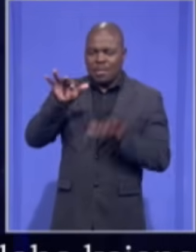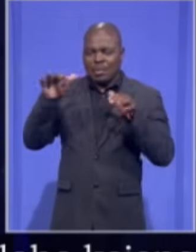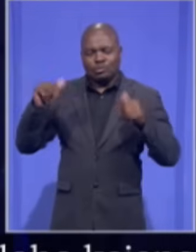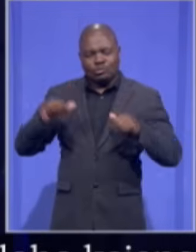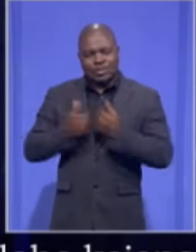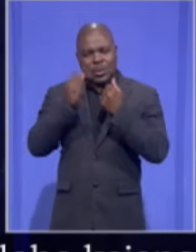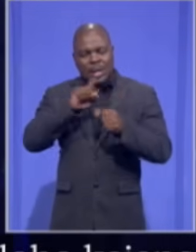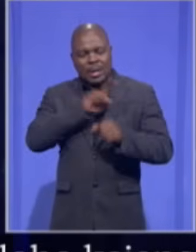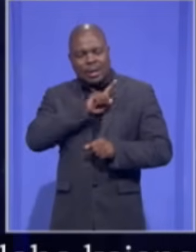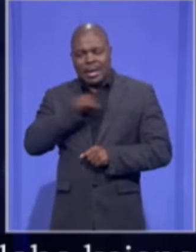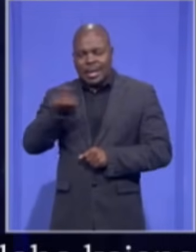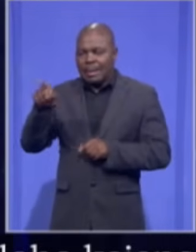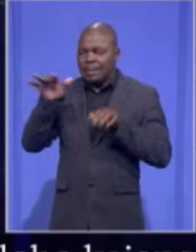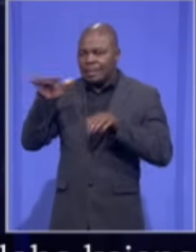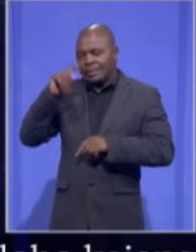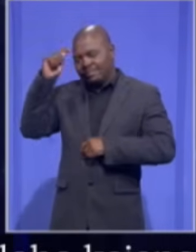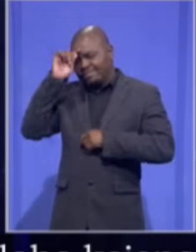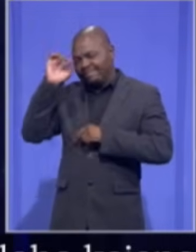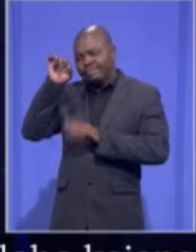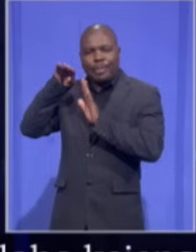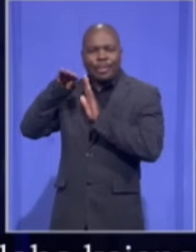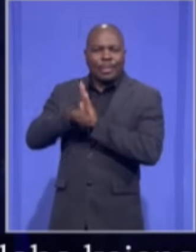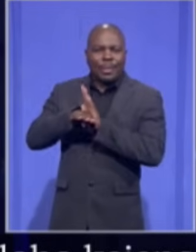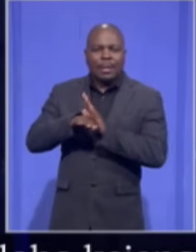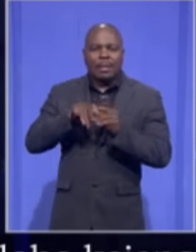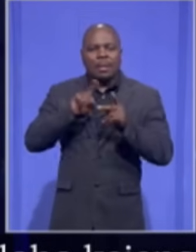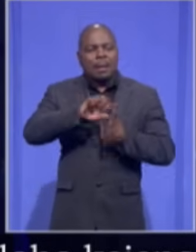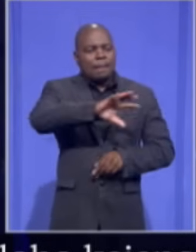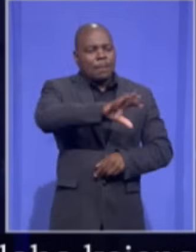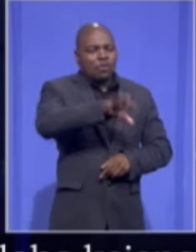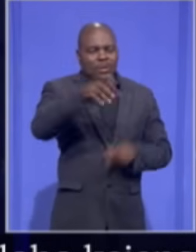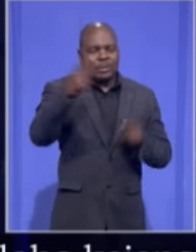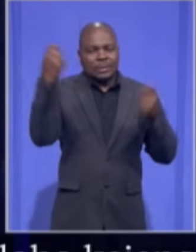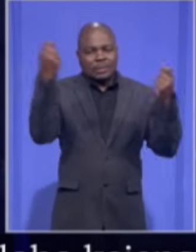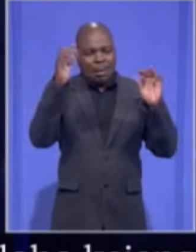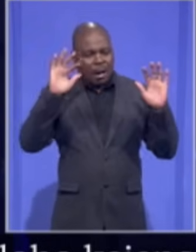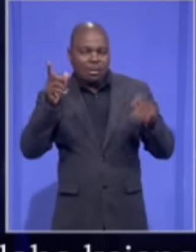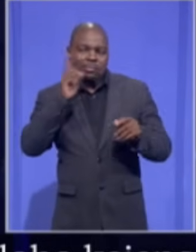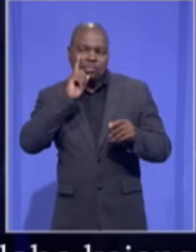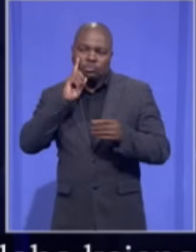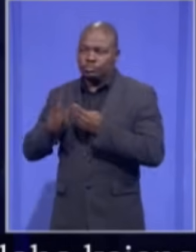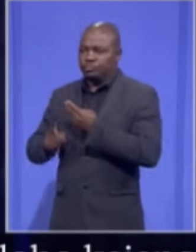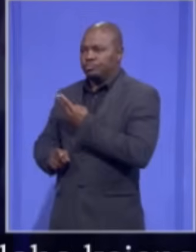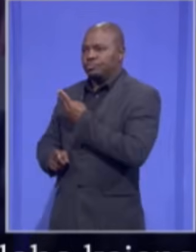ba hlothang serithi sa bona. Re lekola letsatsi lena diprovinseng tse fapaneng tsa naha.